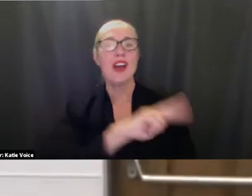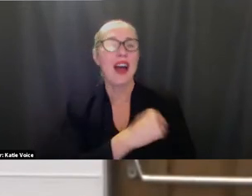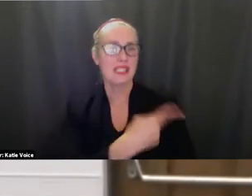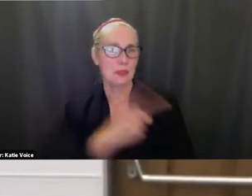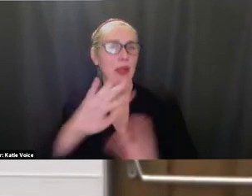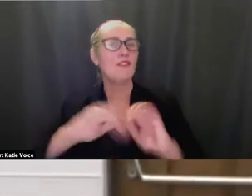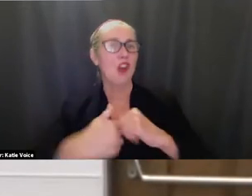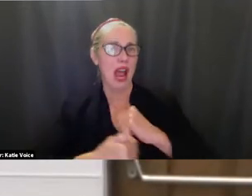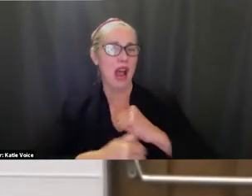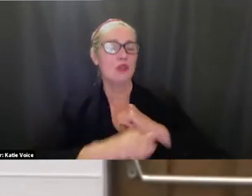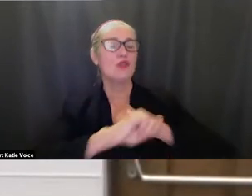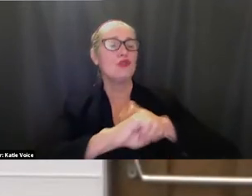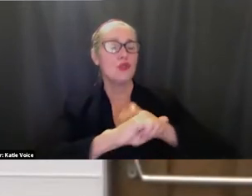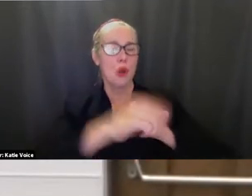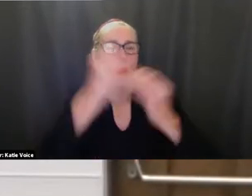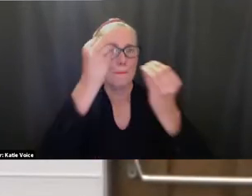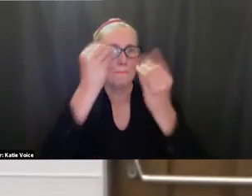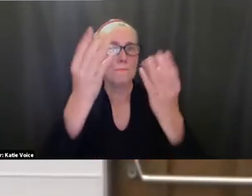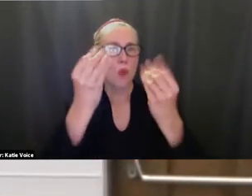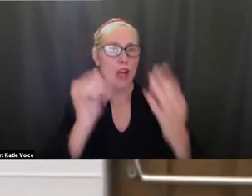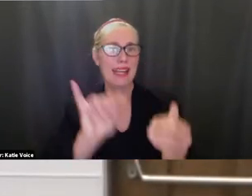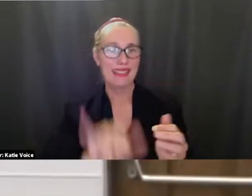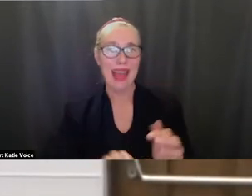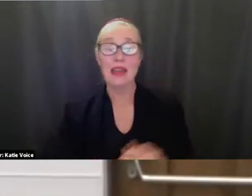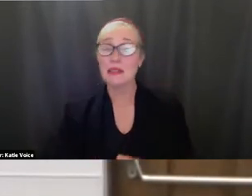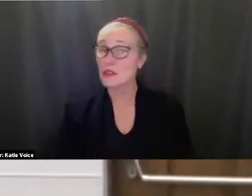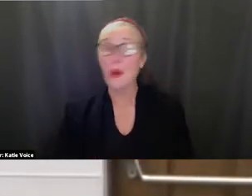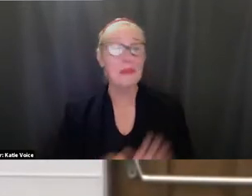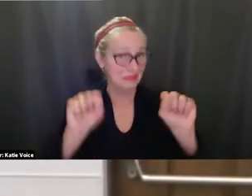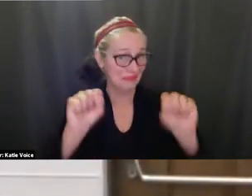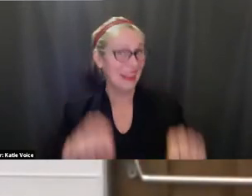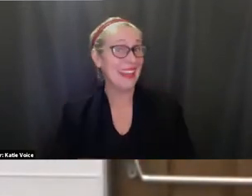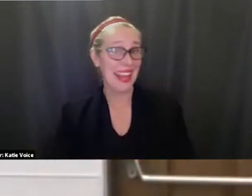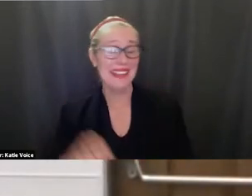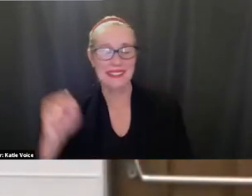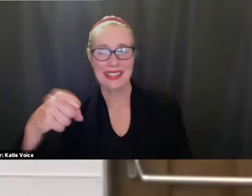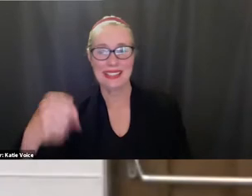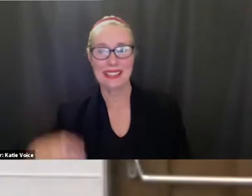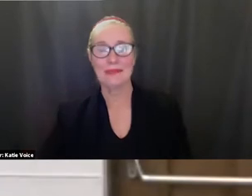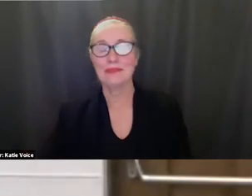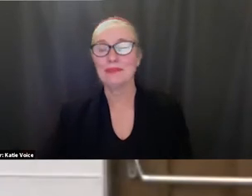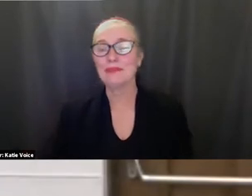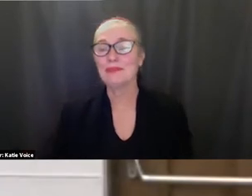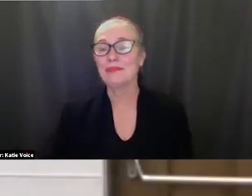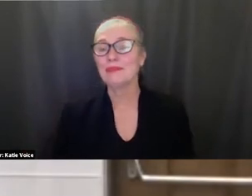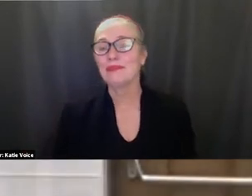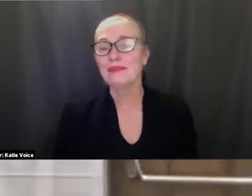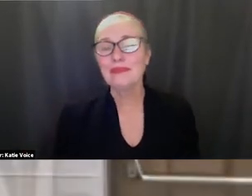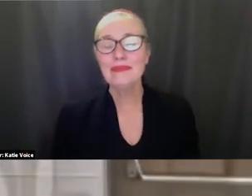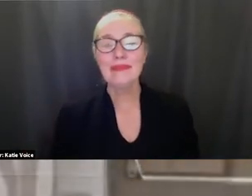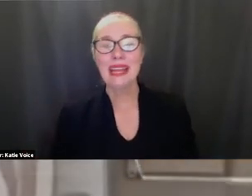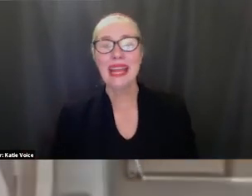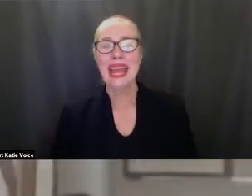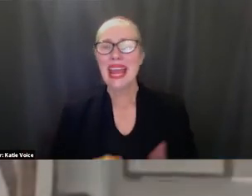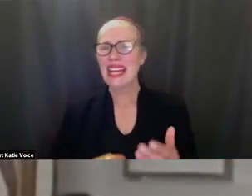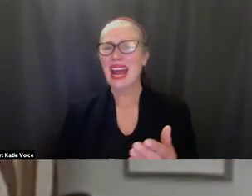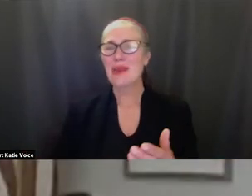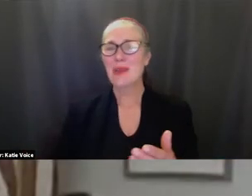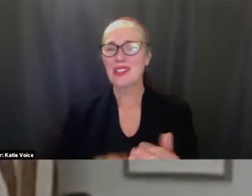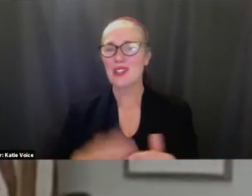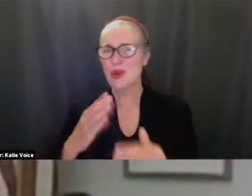shouldn't be um so okay great and i just wanted to end with this acknowledgement of the confusion i believe i